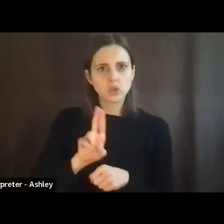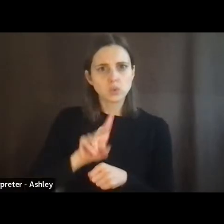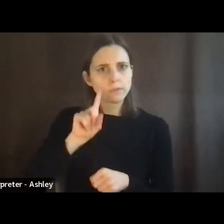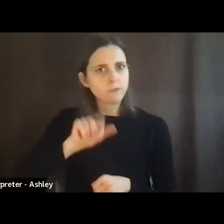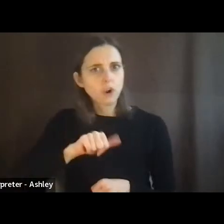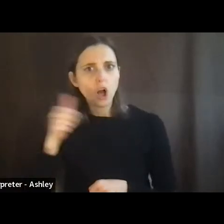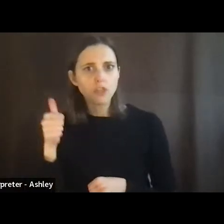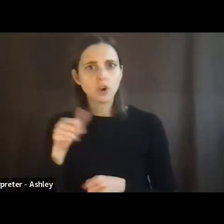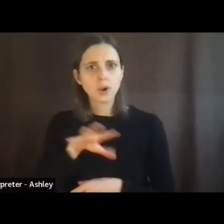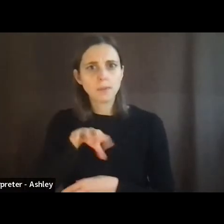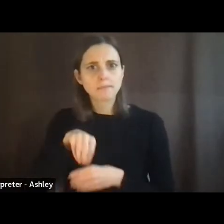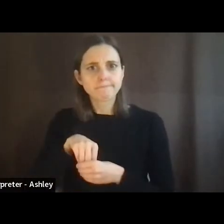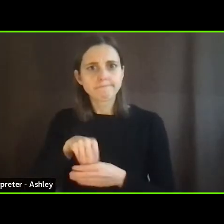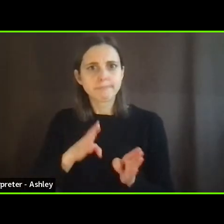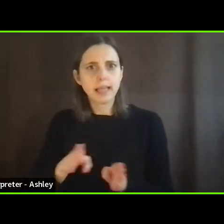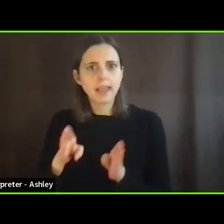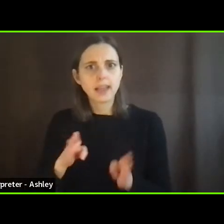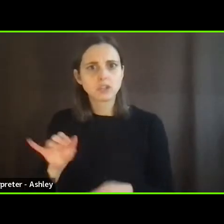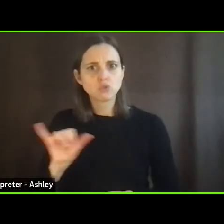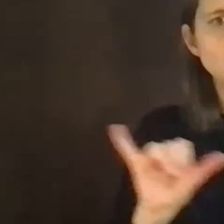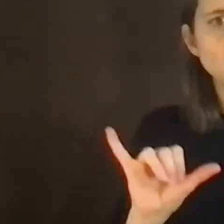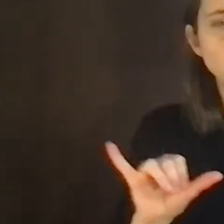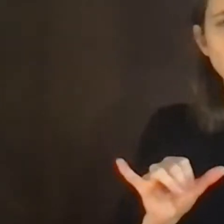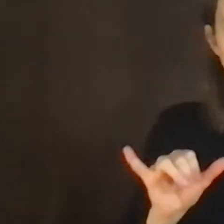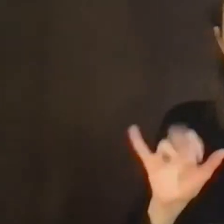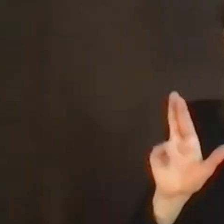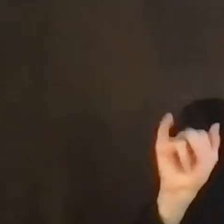bit and maybe use better words than I did?